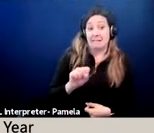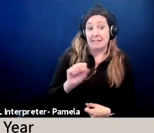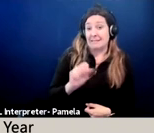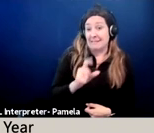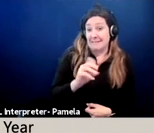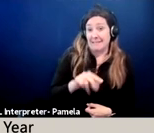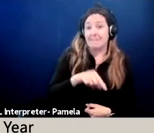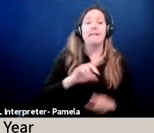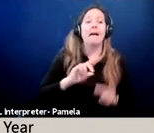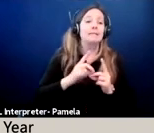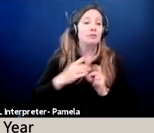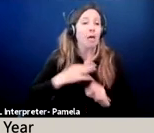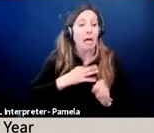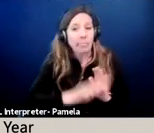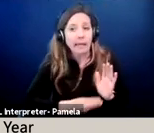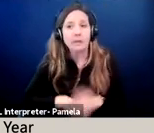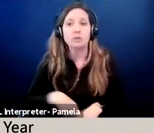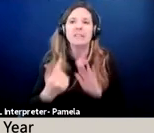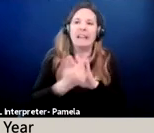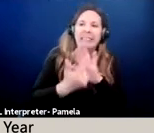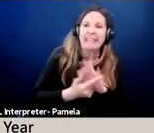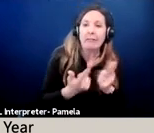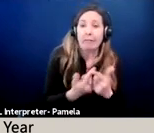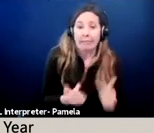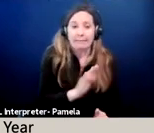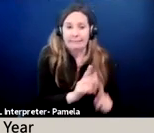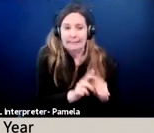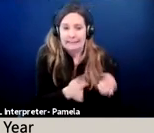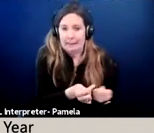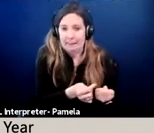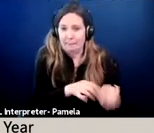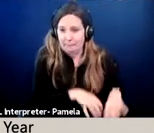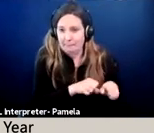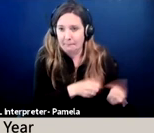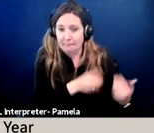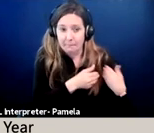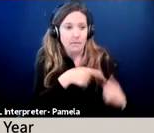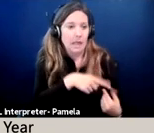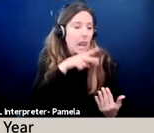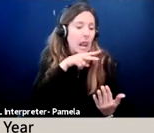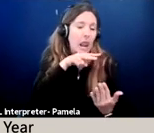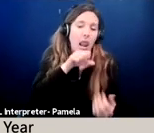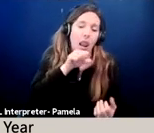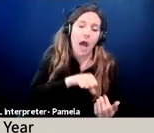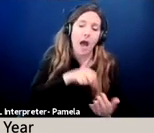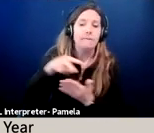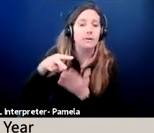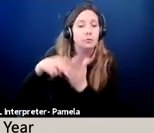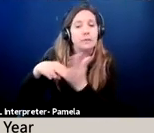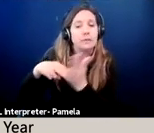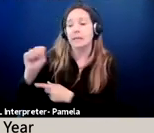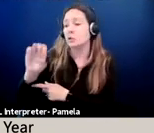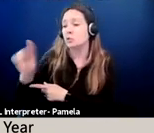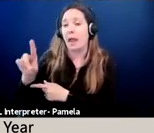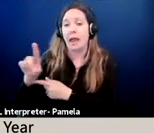all the applications, the legals. That's what his team does. He loves reading shred reports when we do shred financing, learning